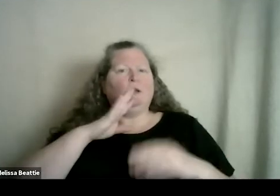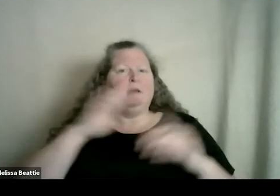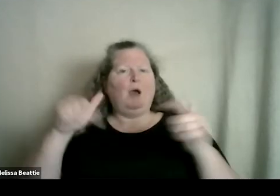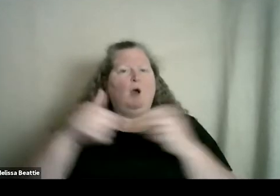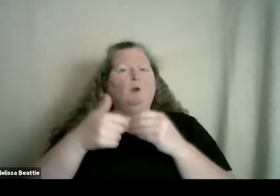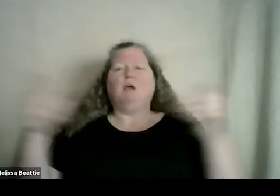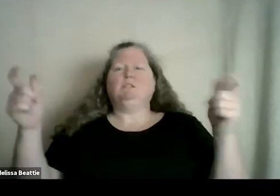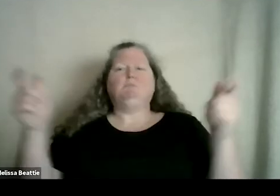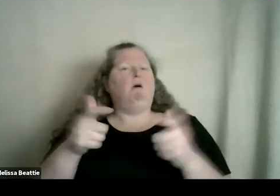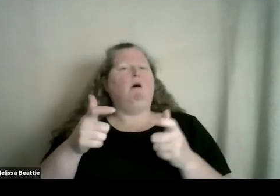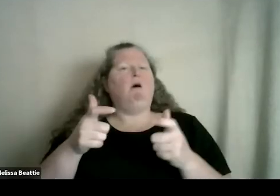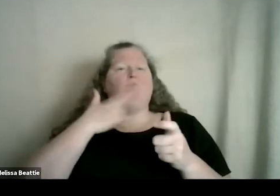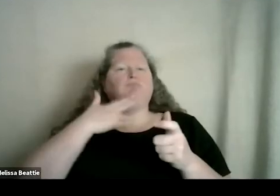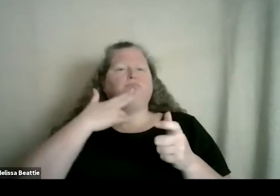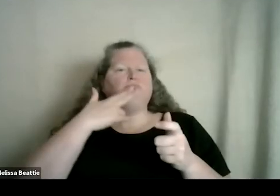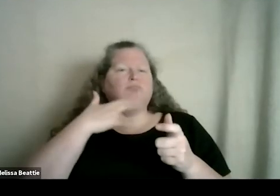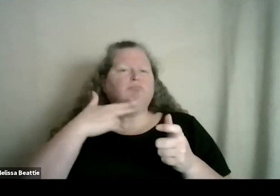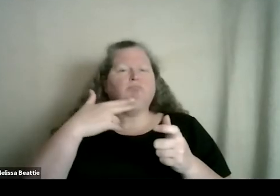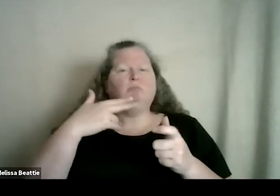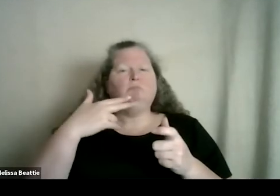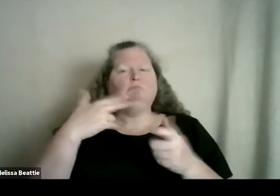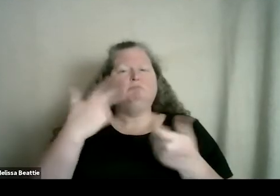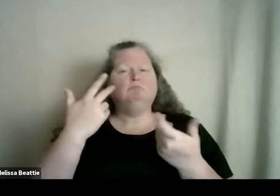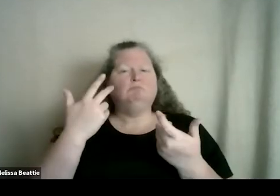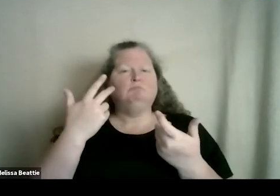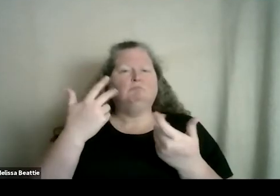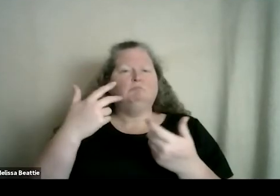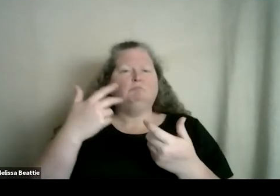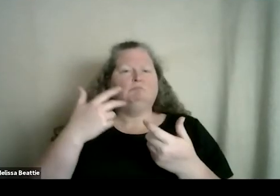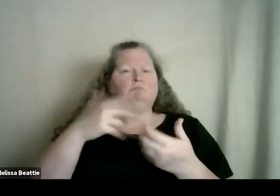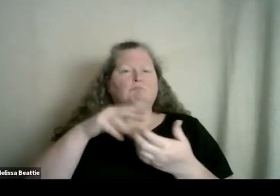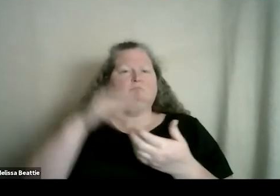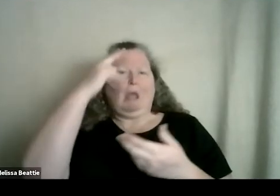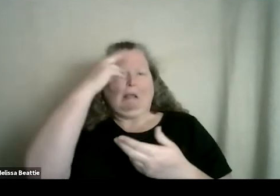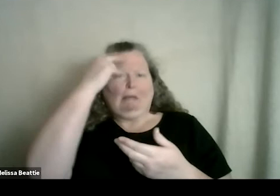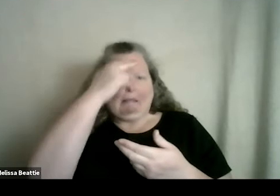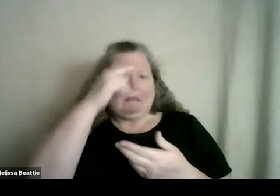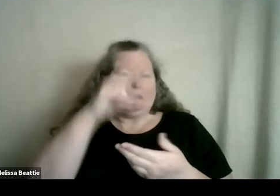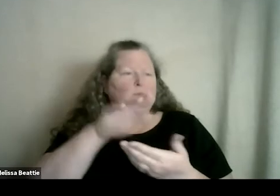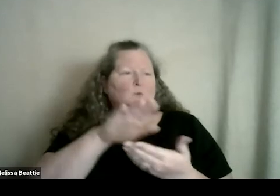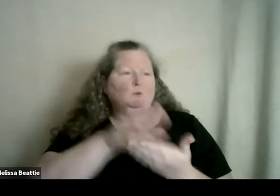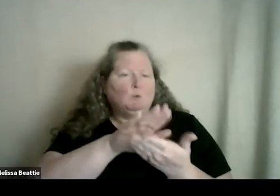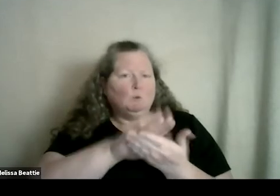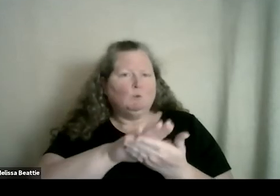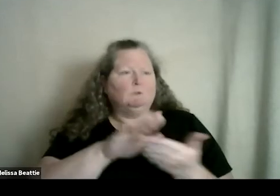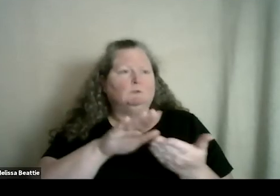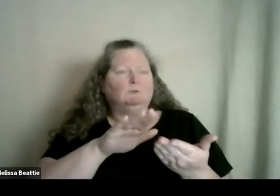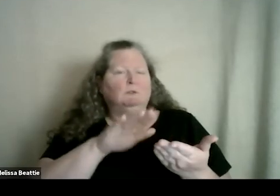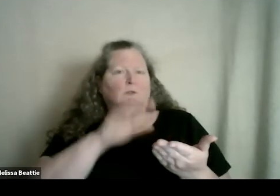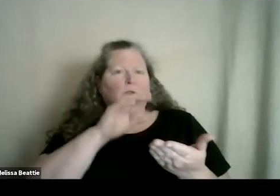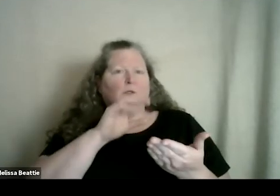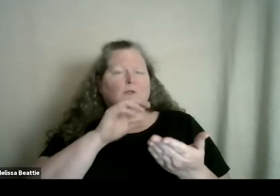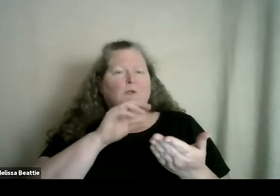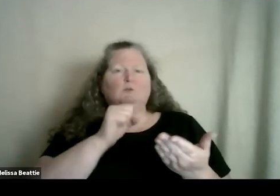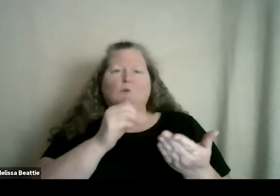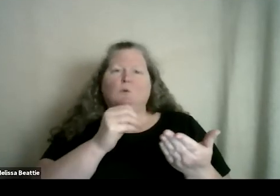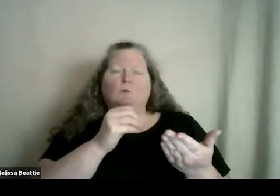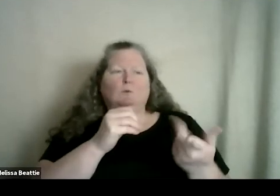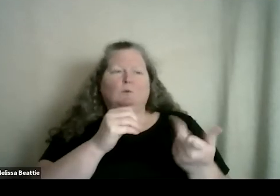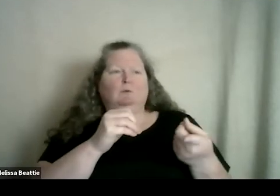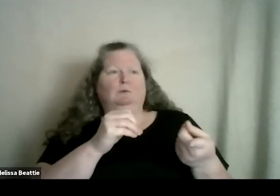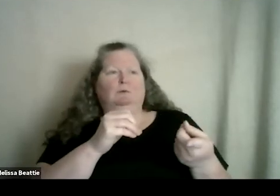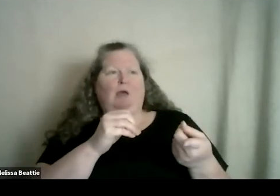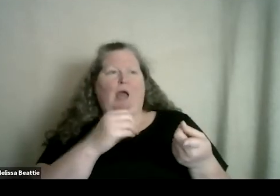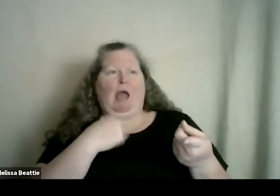Right. And so the only thing that makes sense, the only way that I can sensitize these teachers